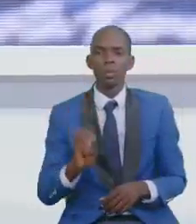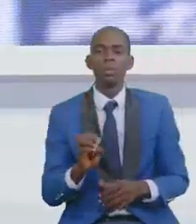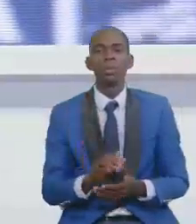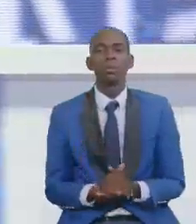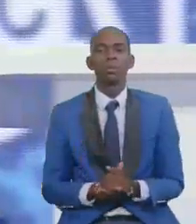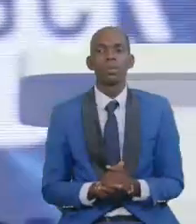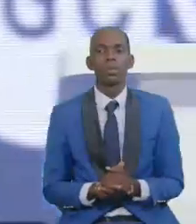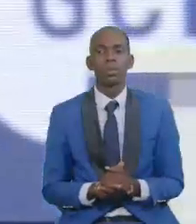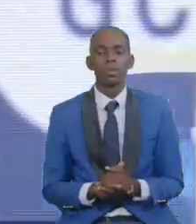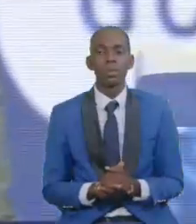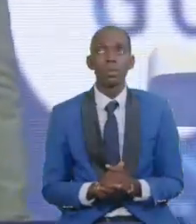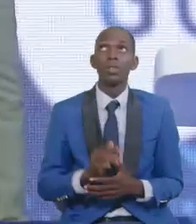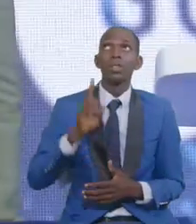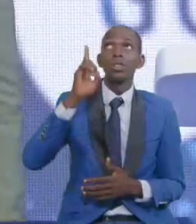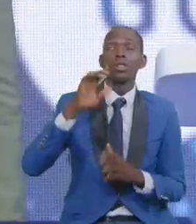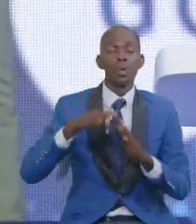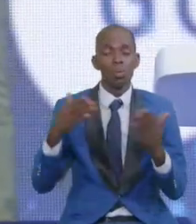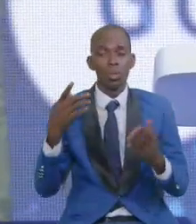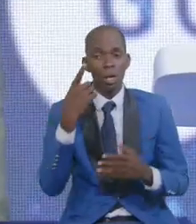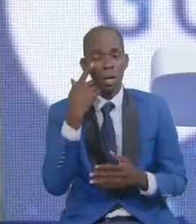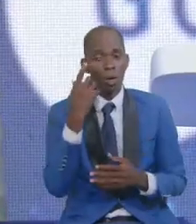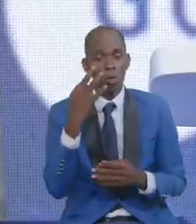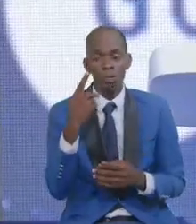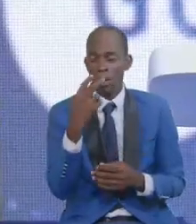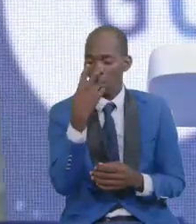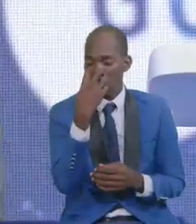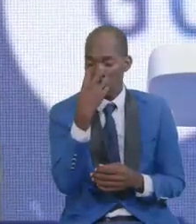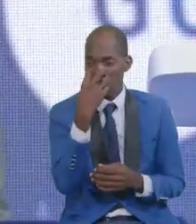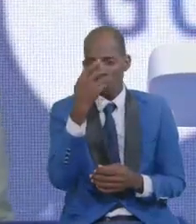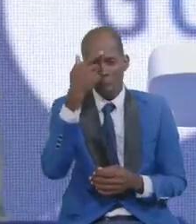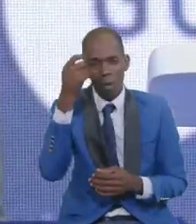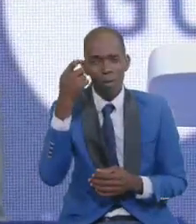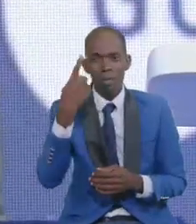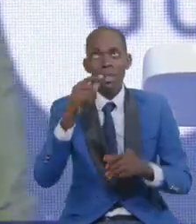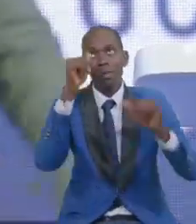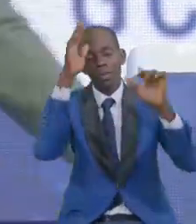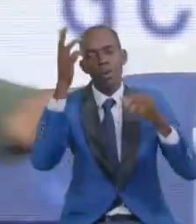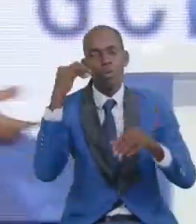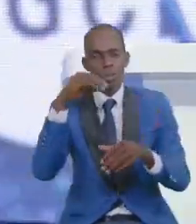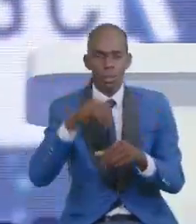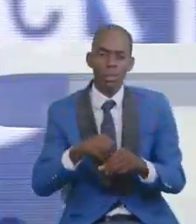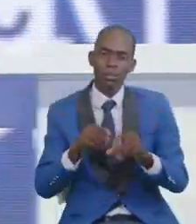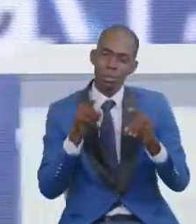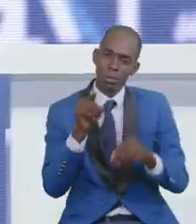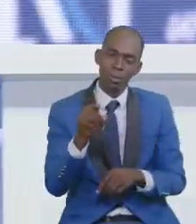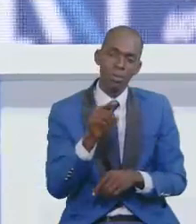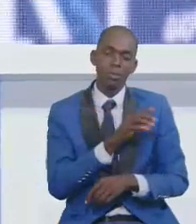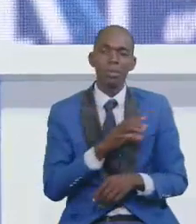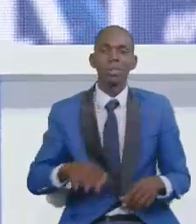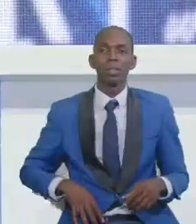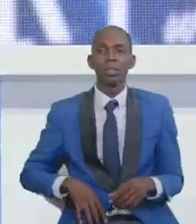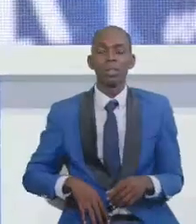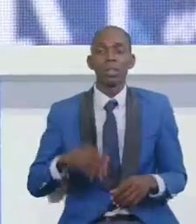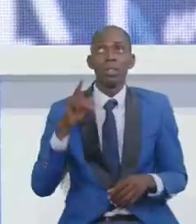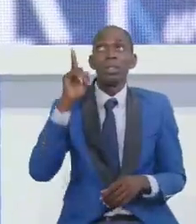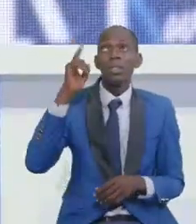He opened the eyes of the blind. Because the Father was in him. He made the lame to